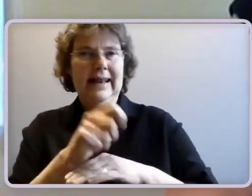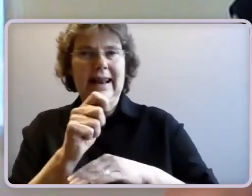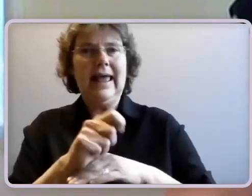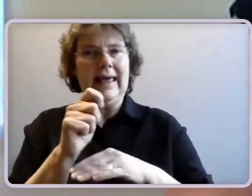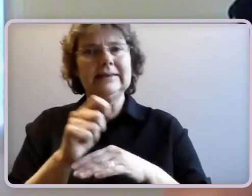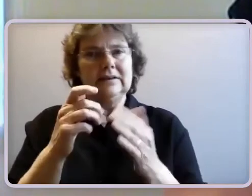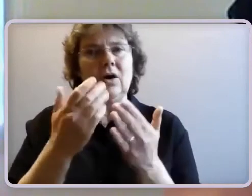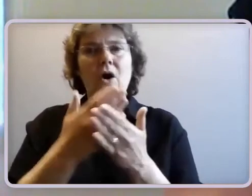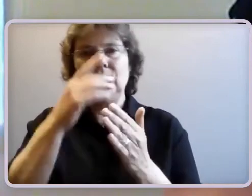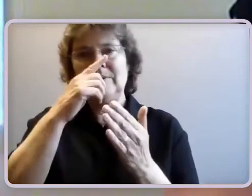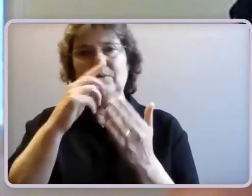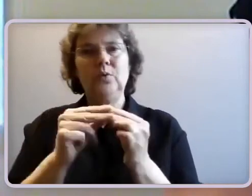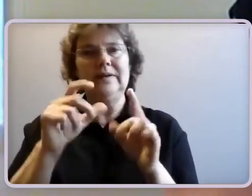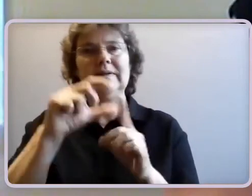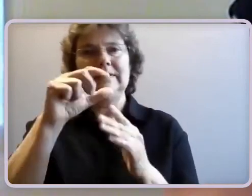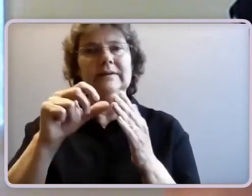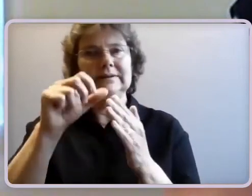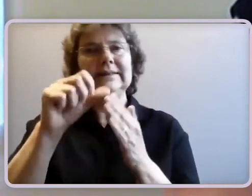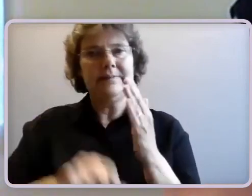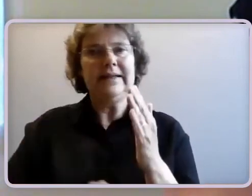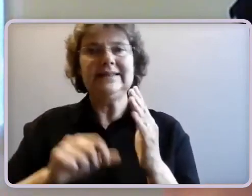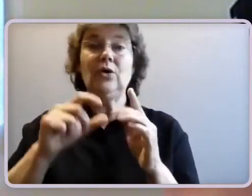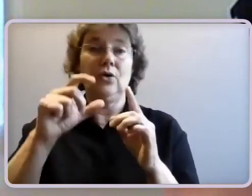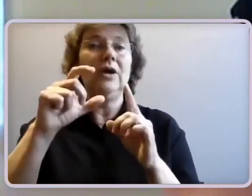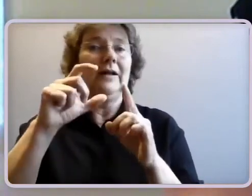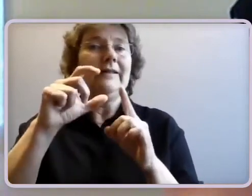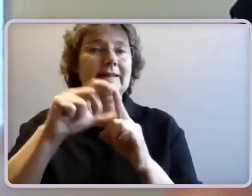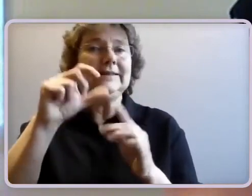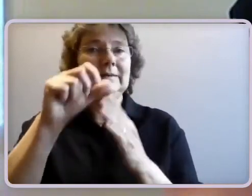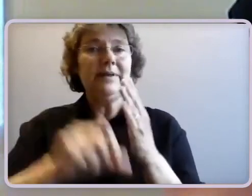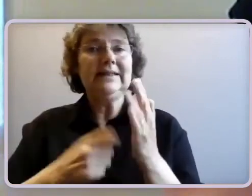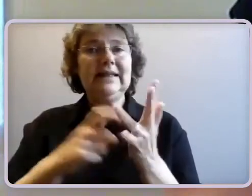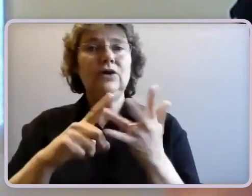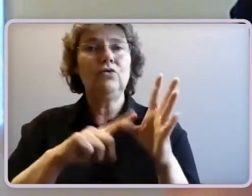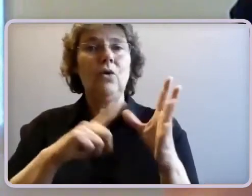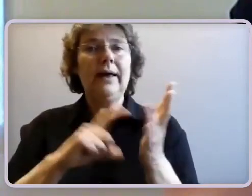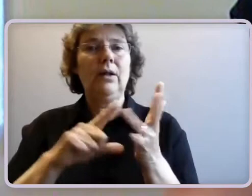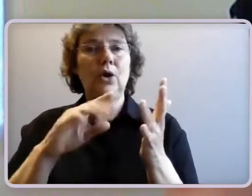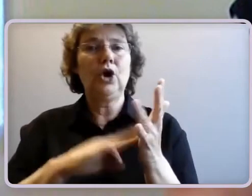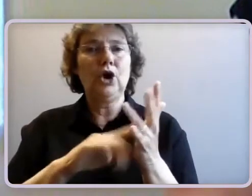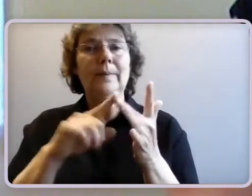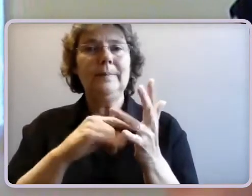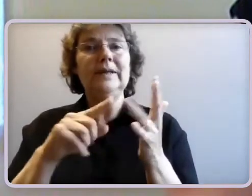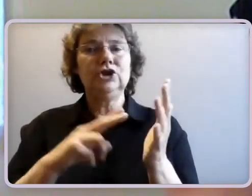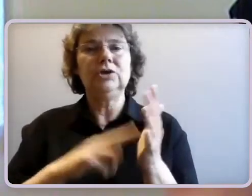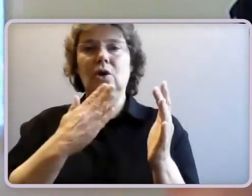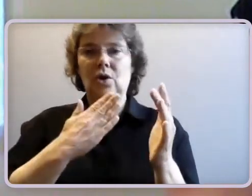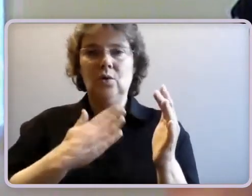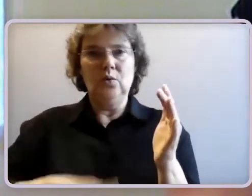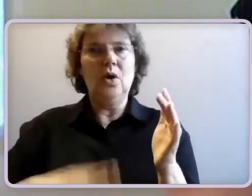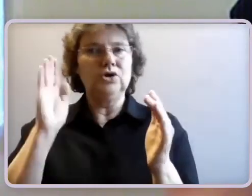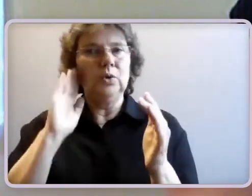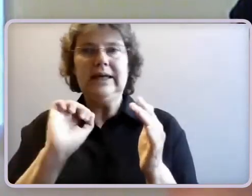Commission, wants to hear stories about people who have experienced violence, abuse, neglect or exploitation as a result of